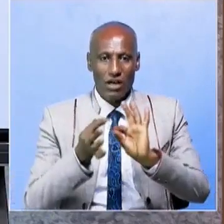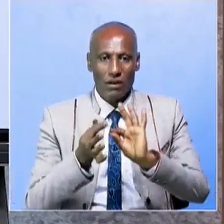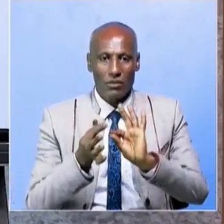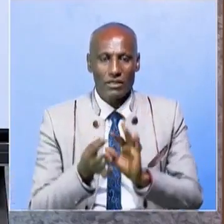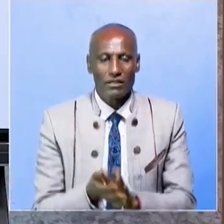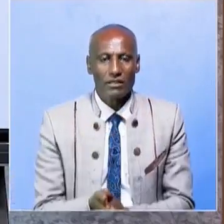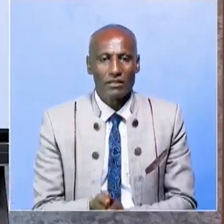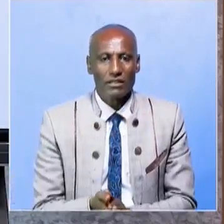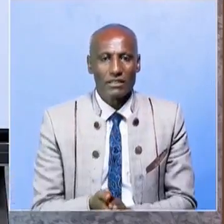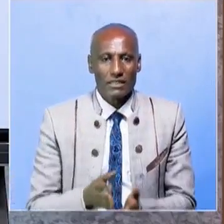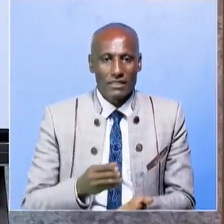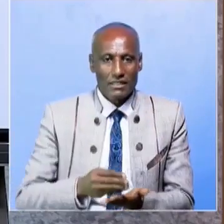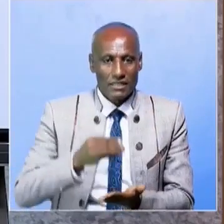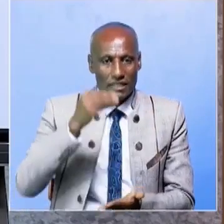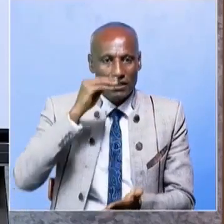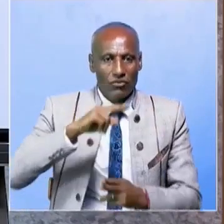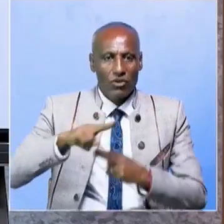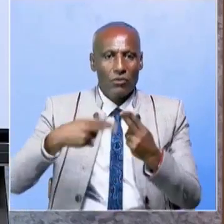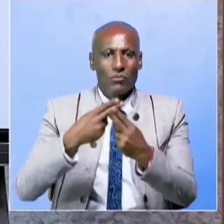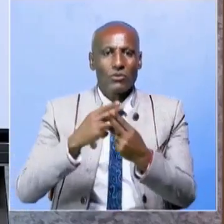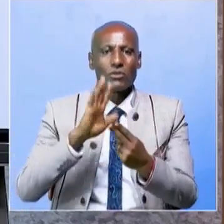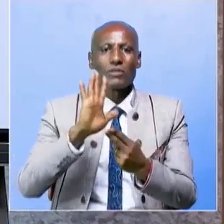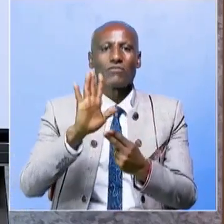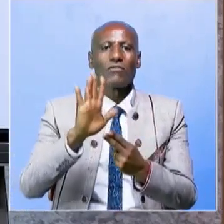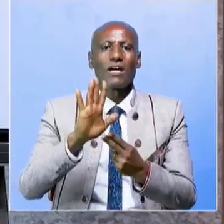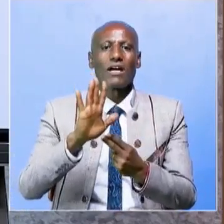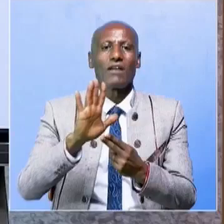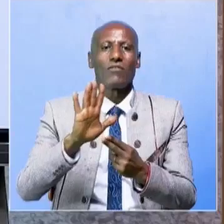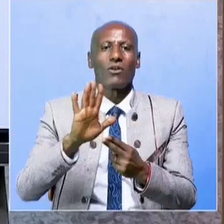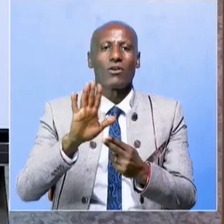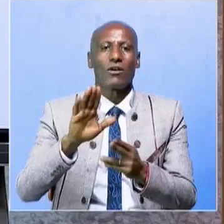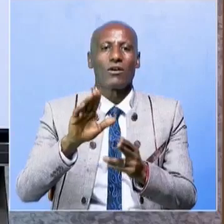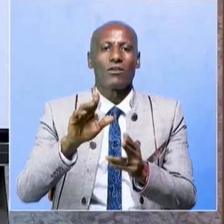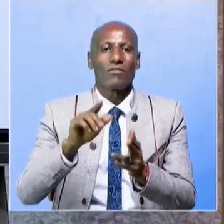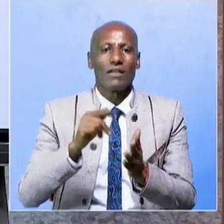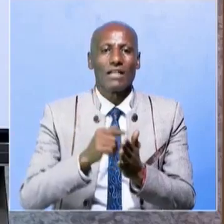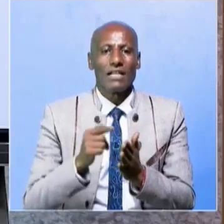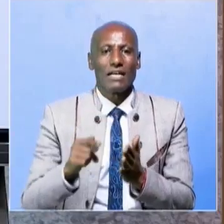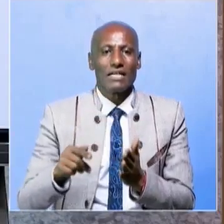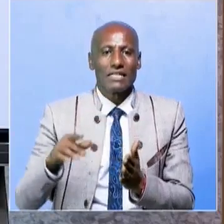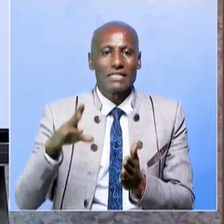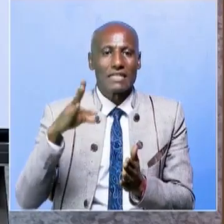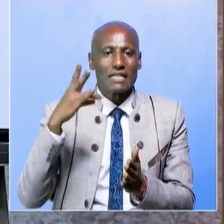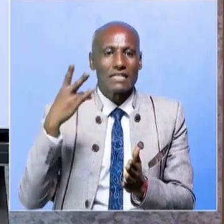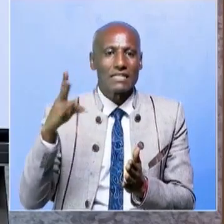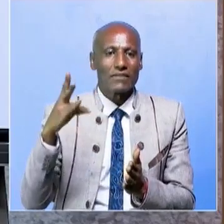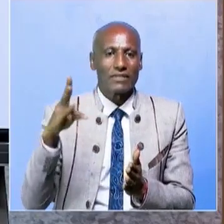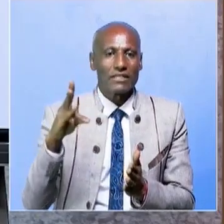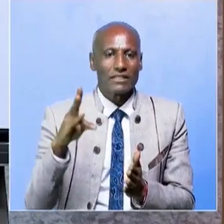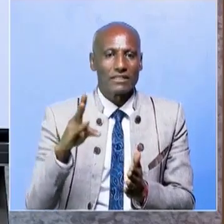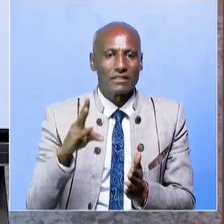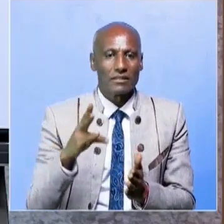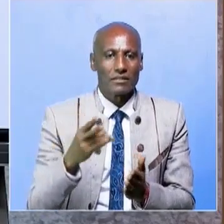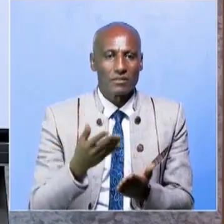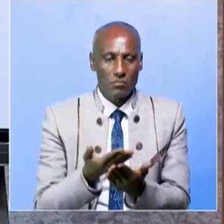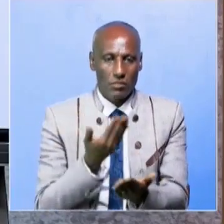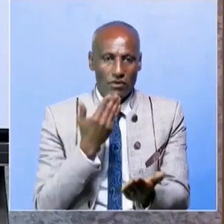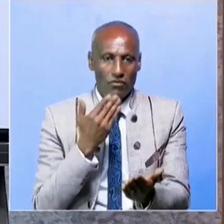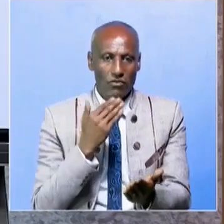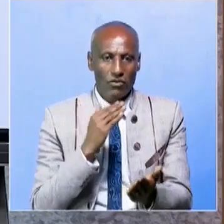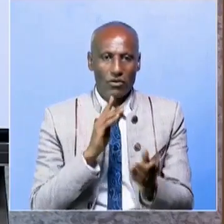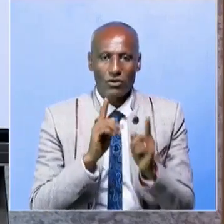and it is taken from Unit 5, Lesson 17. So before we talk about vocabularies, the